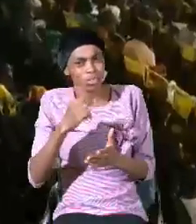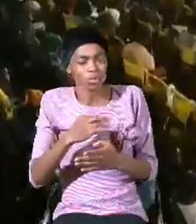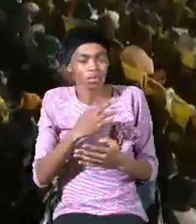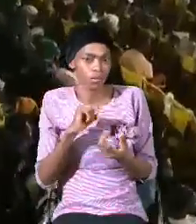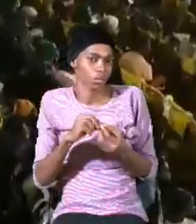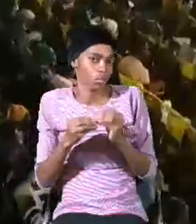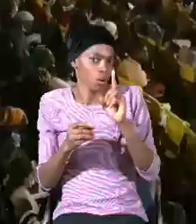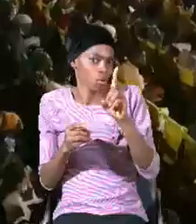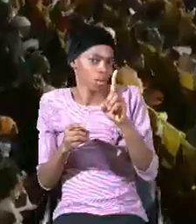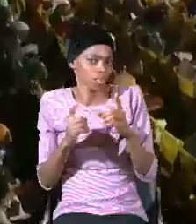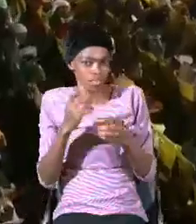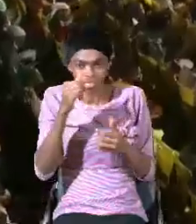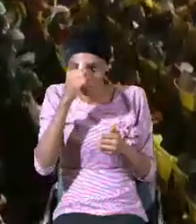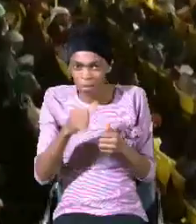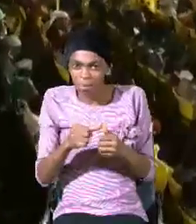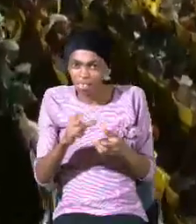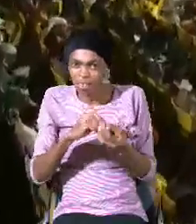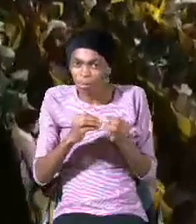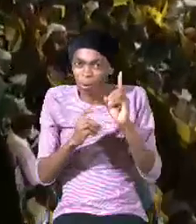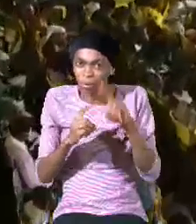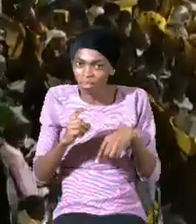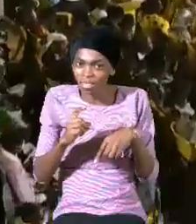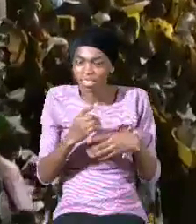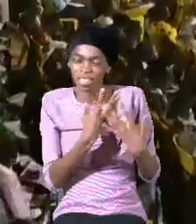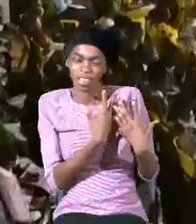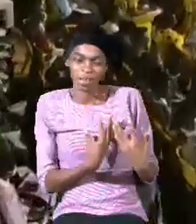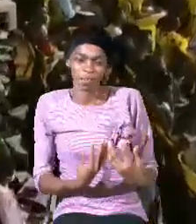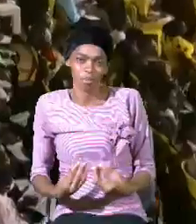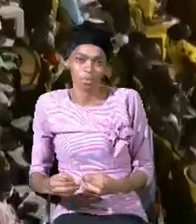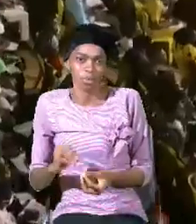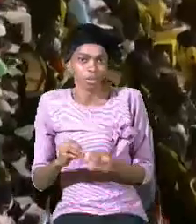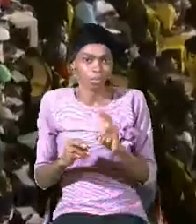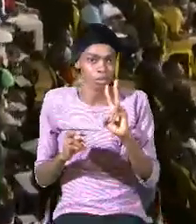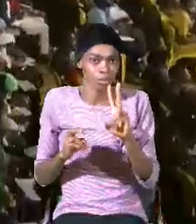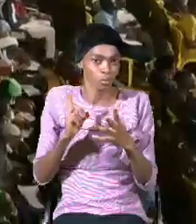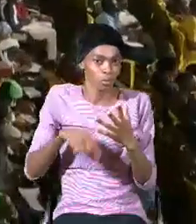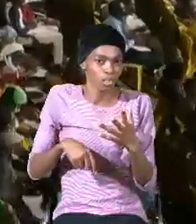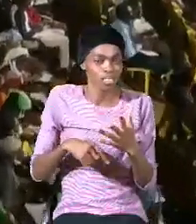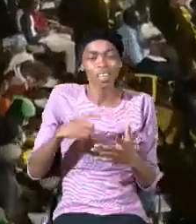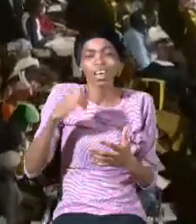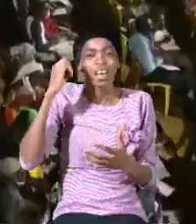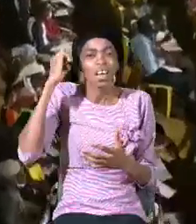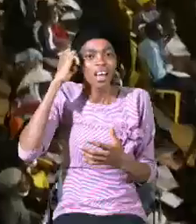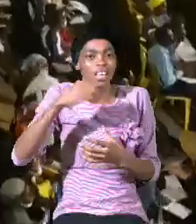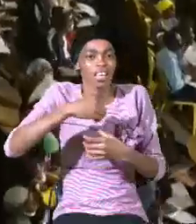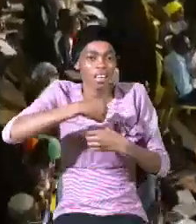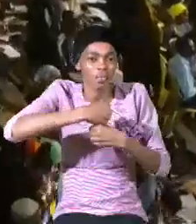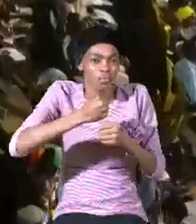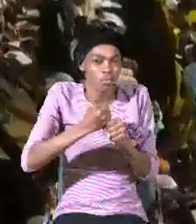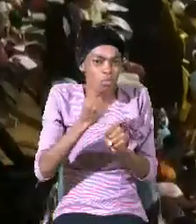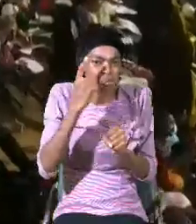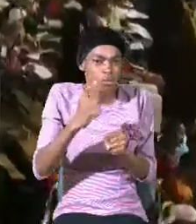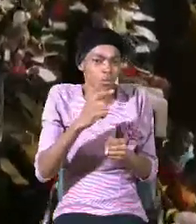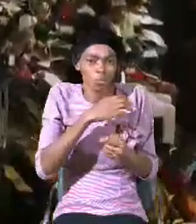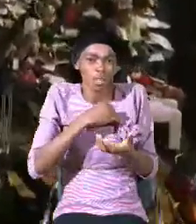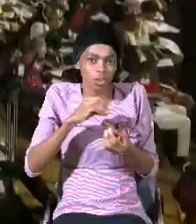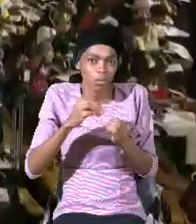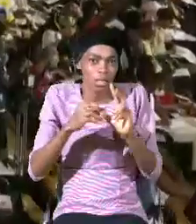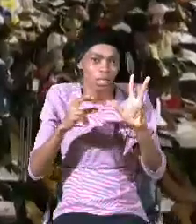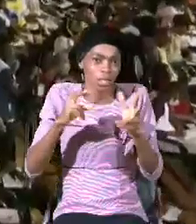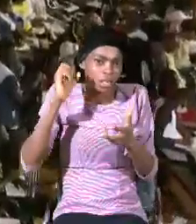He molds you. He mends you. He He monitors you. He wants to